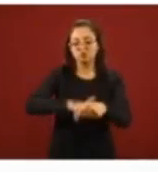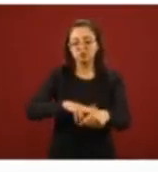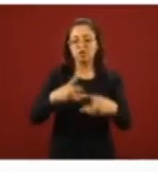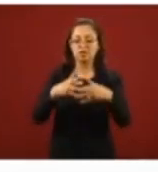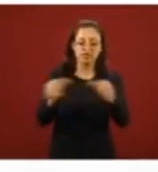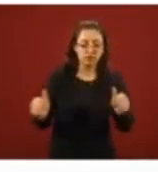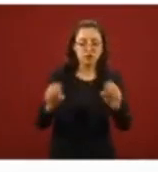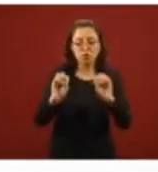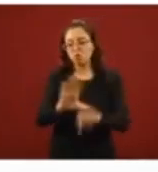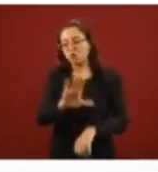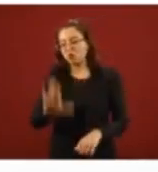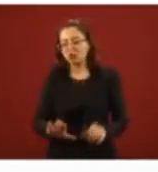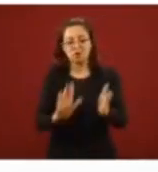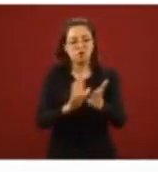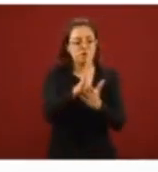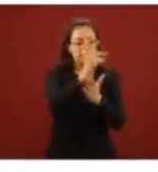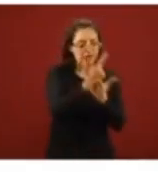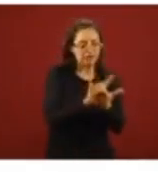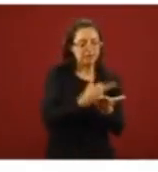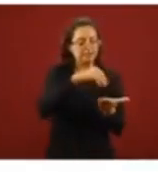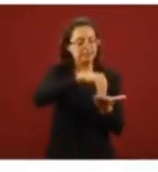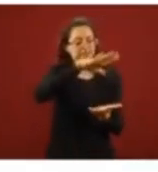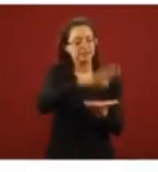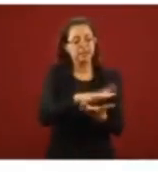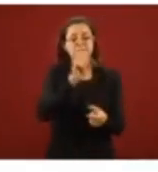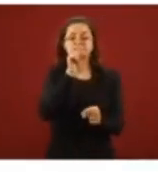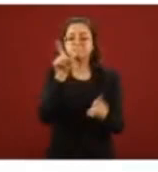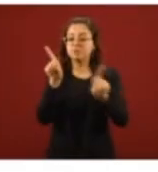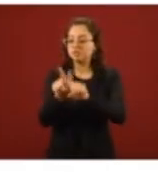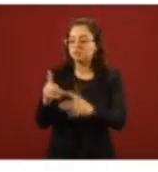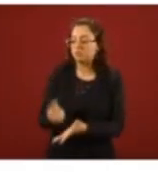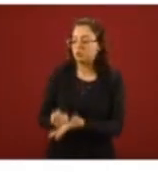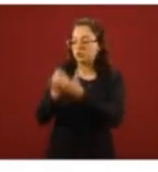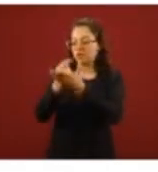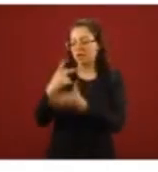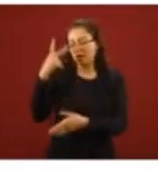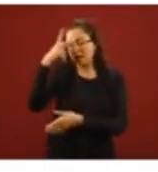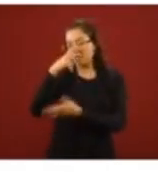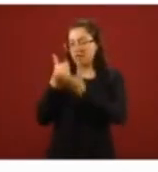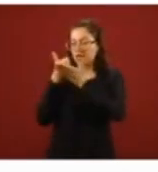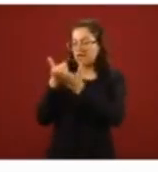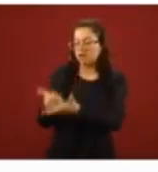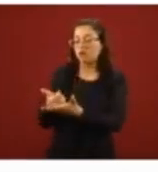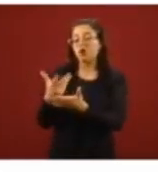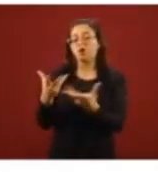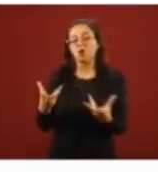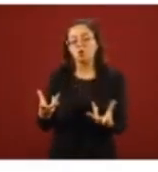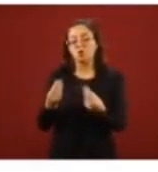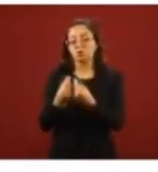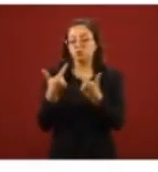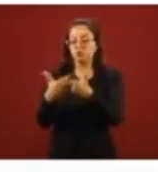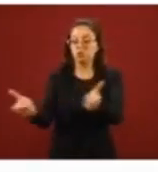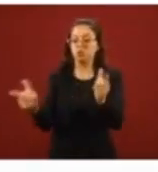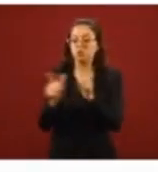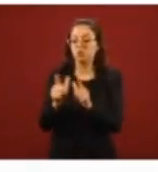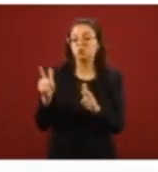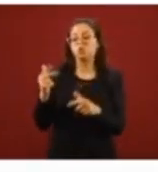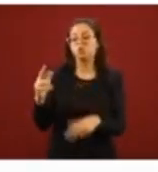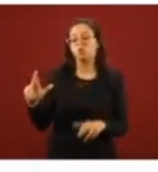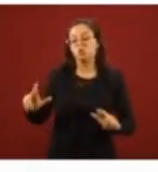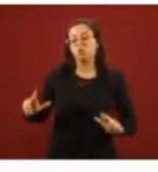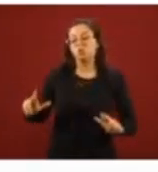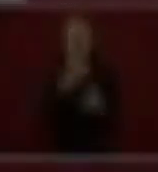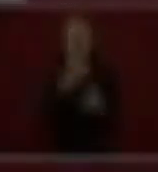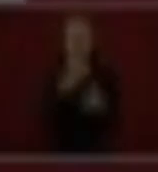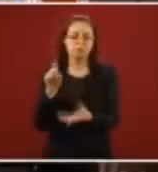...desaparecidos o fallecidos. Hubo también apoyo terapéutico coordinado tanto con grupos religiosos, implementando centros de escucha y atención a